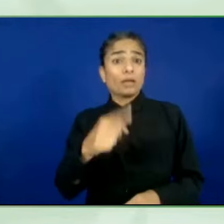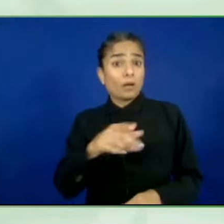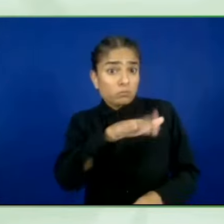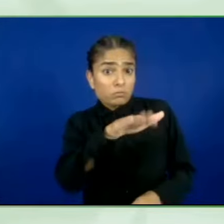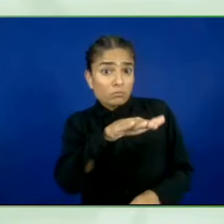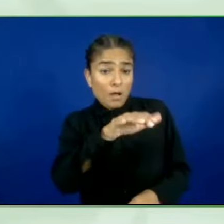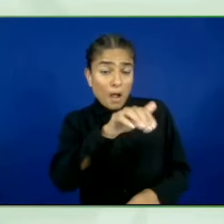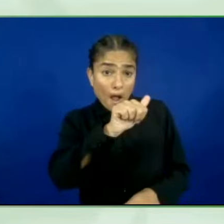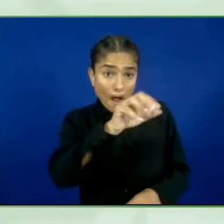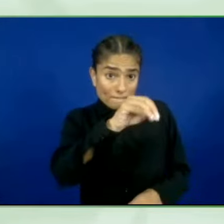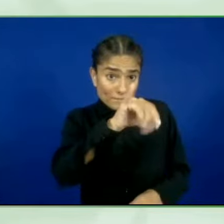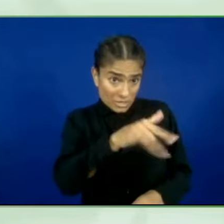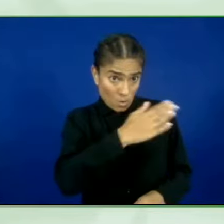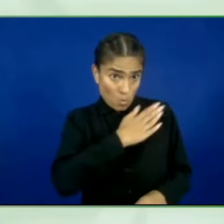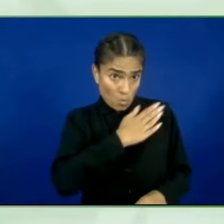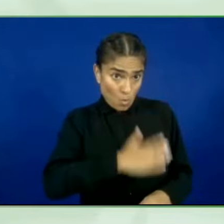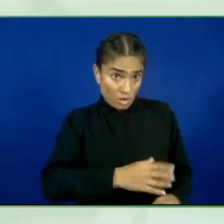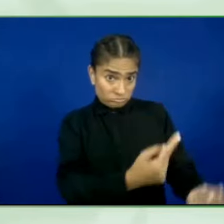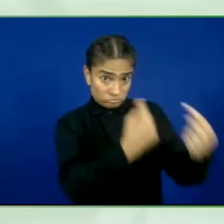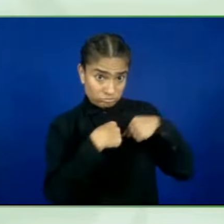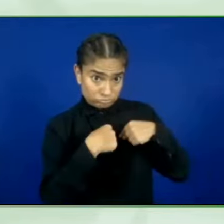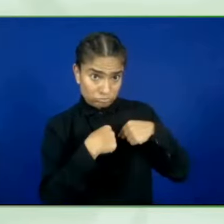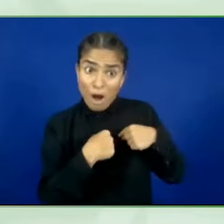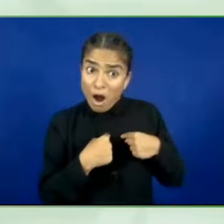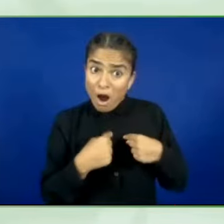I'd be there. So